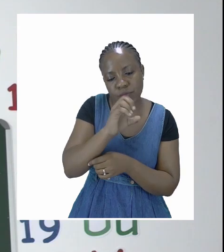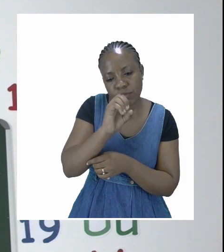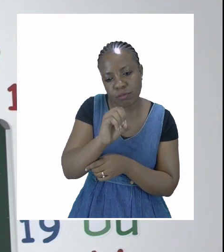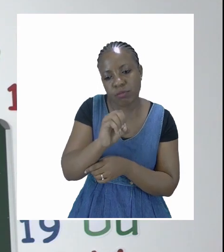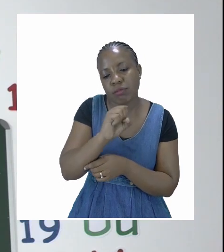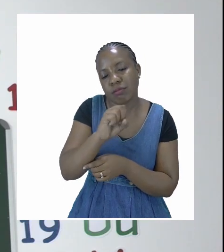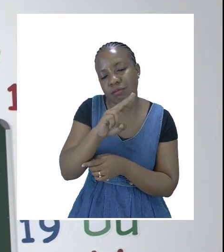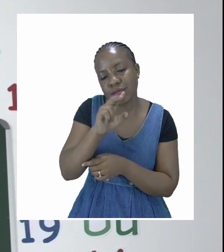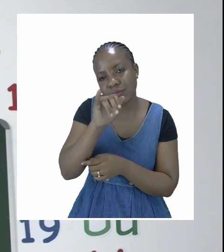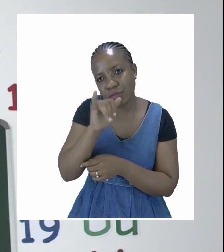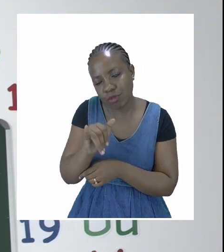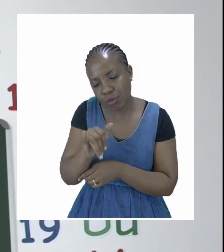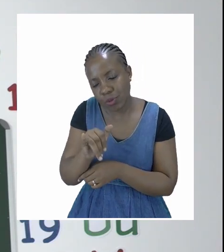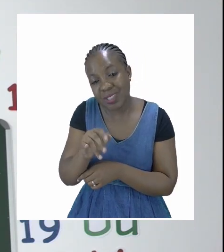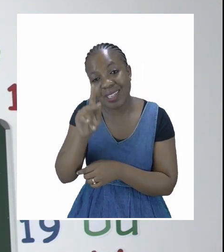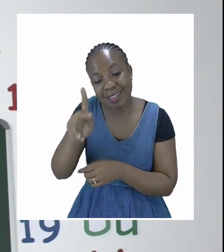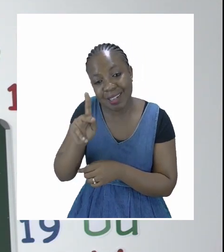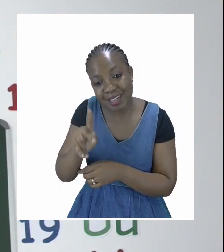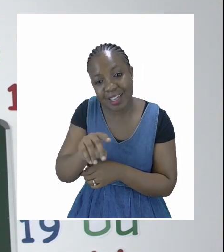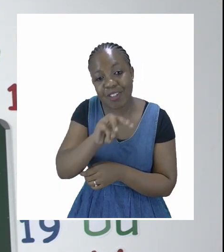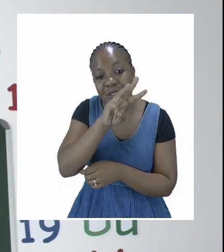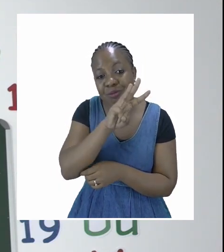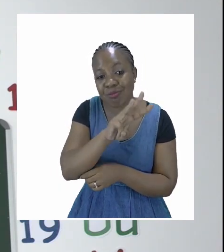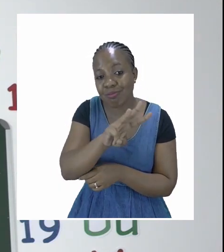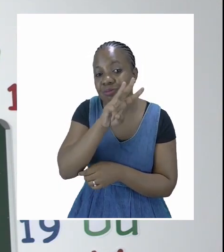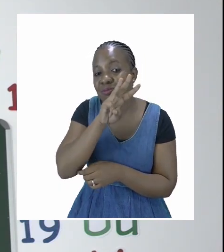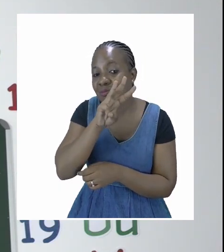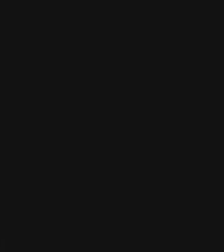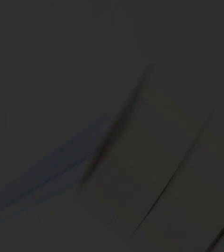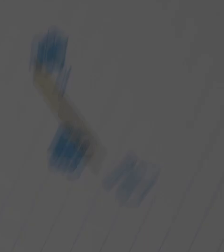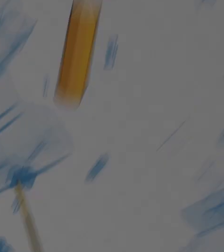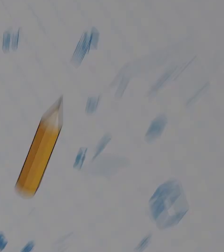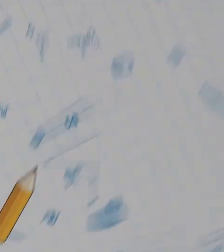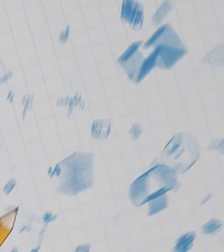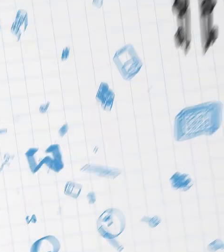our website, Zoshi Online.